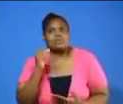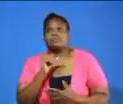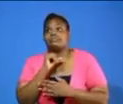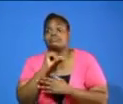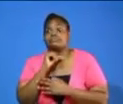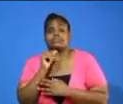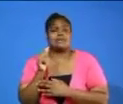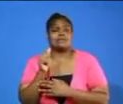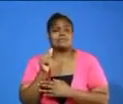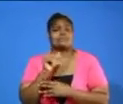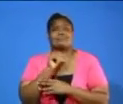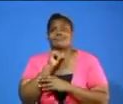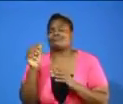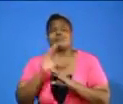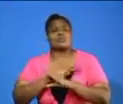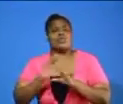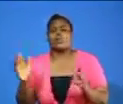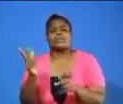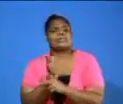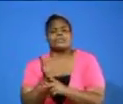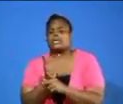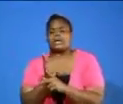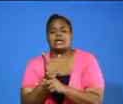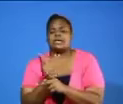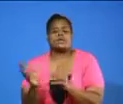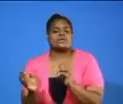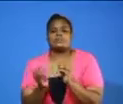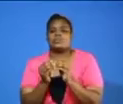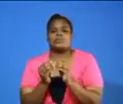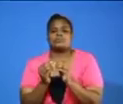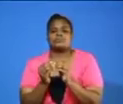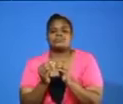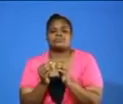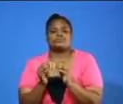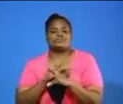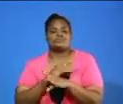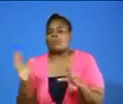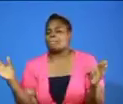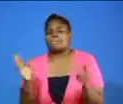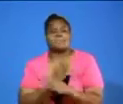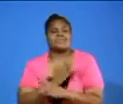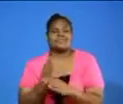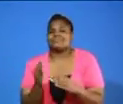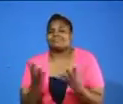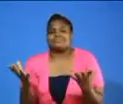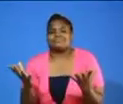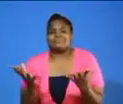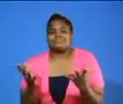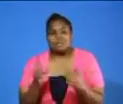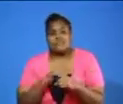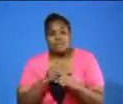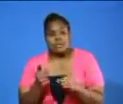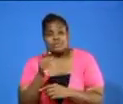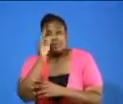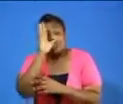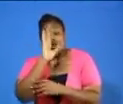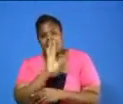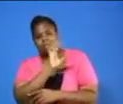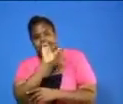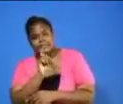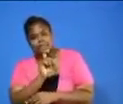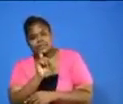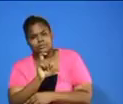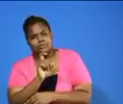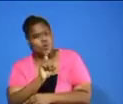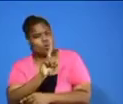don't care anymore. But God asked me to ask you one question.